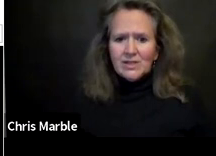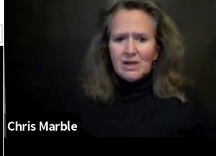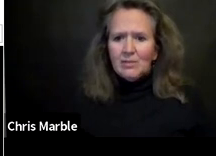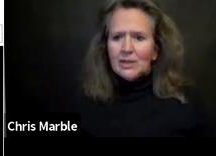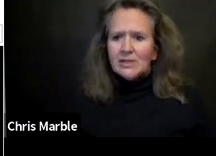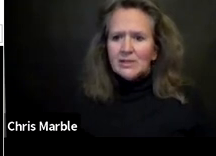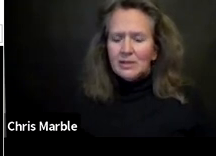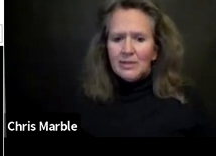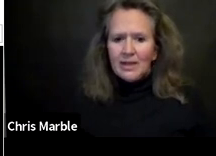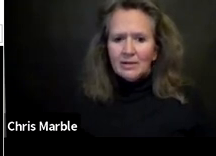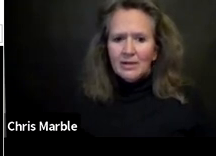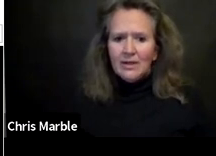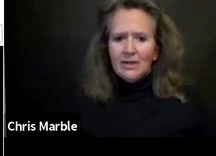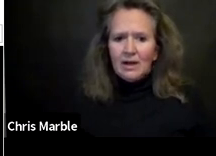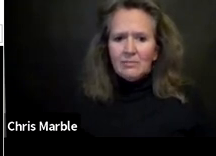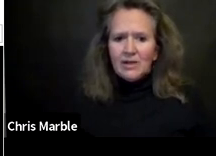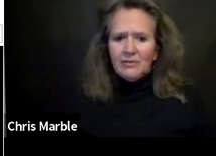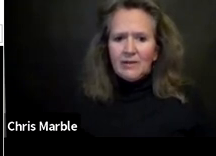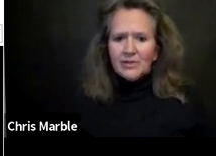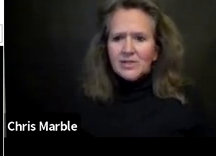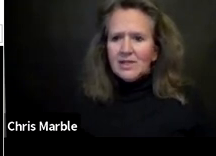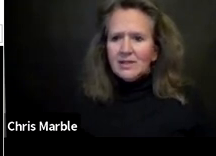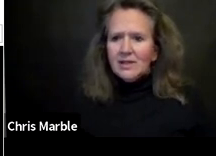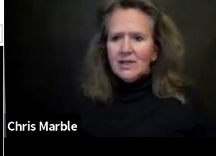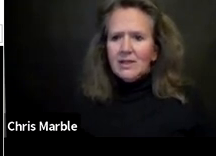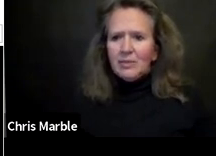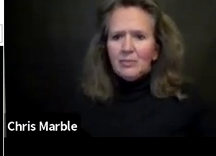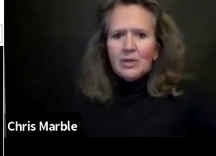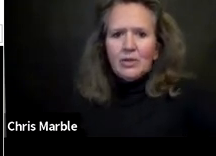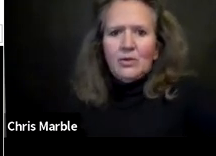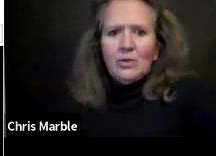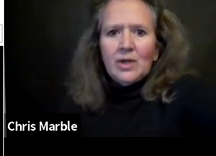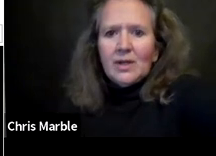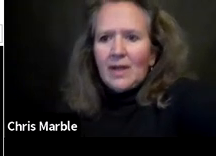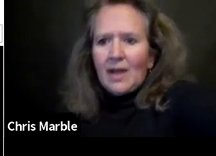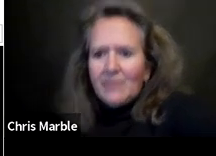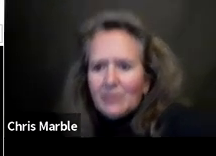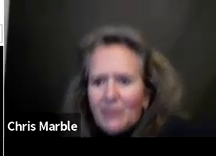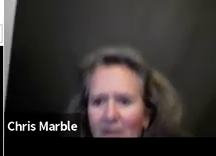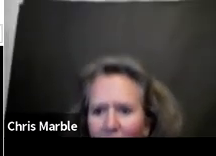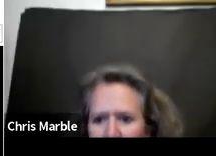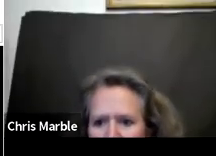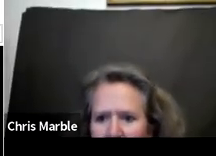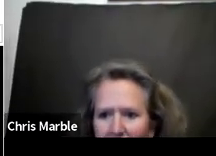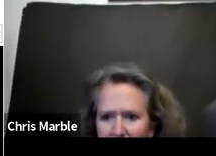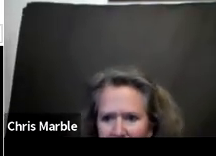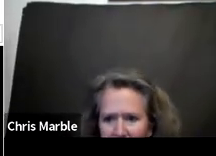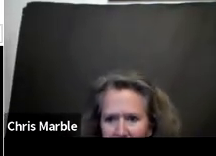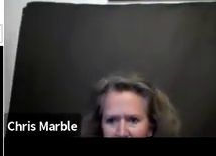know Wendy's going to talk about this a little bit later, but if you've ever seen people who have their video